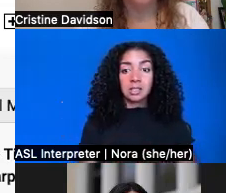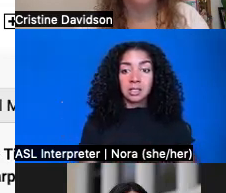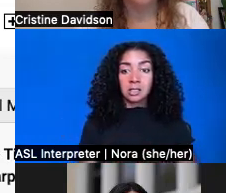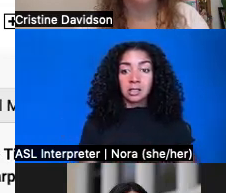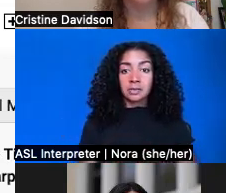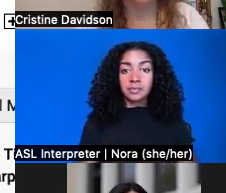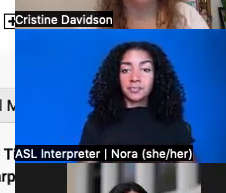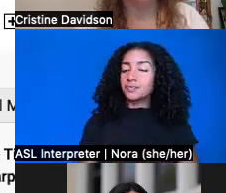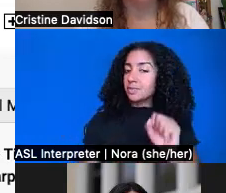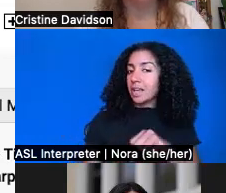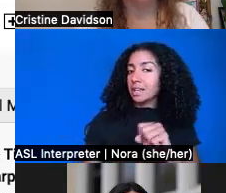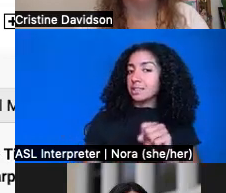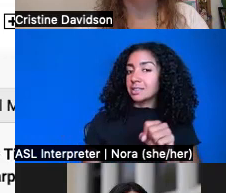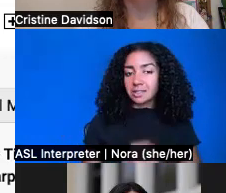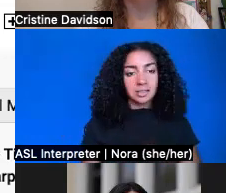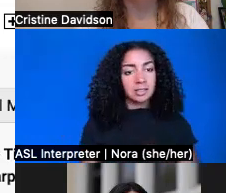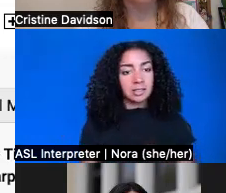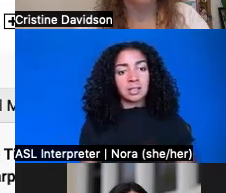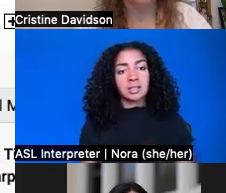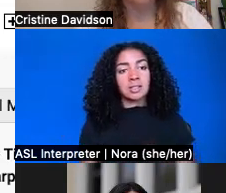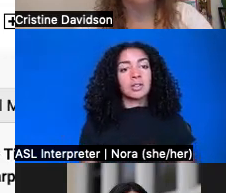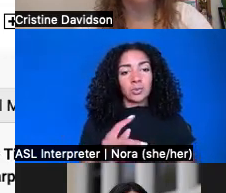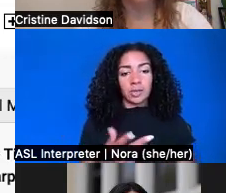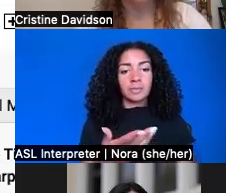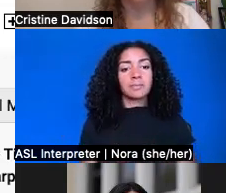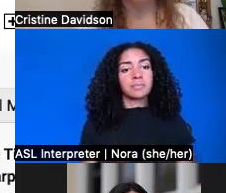Yes, ma'am. All right. Here we go. This people,